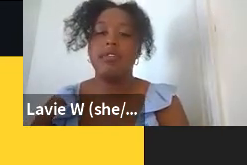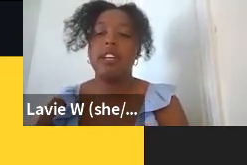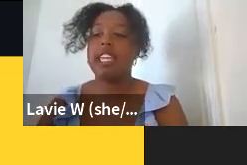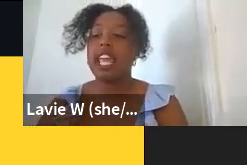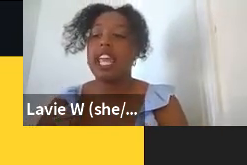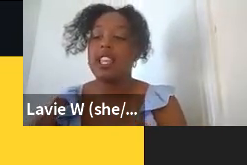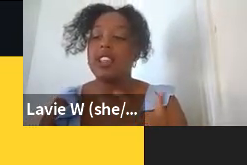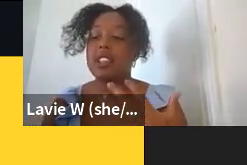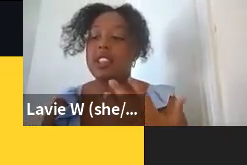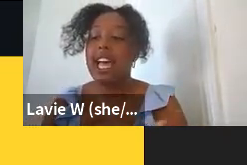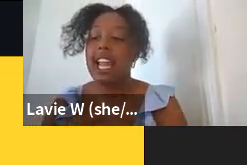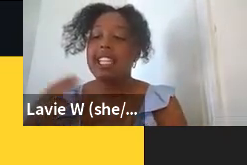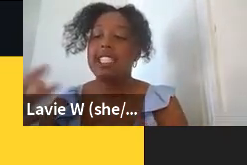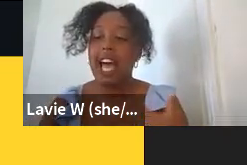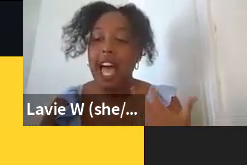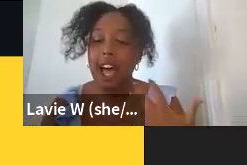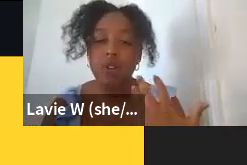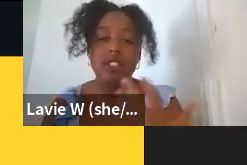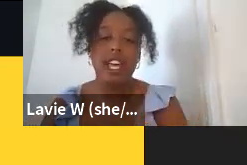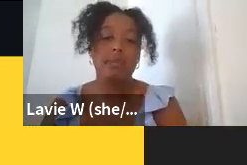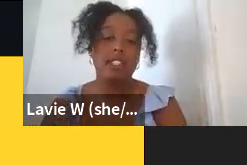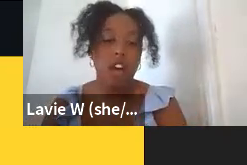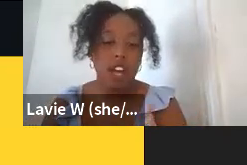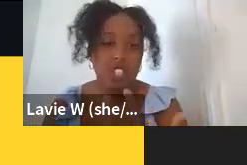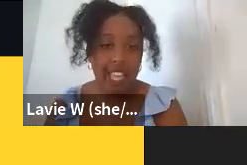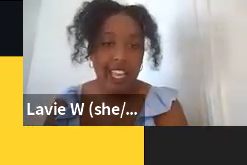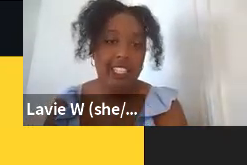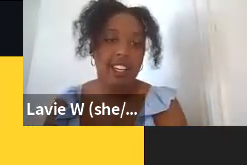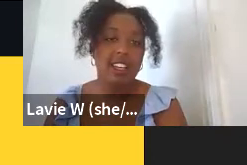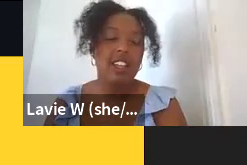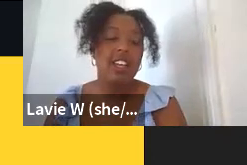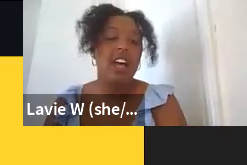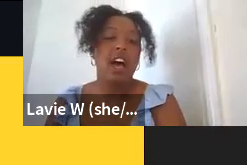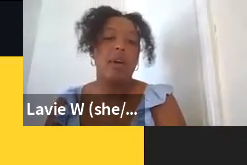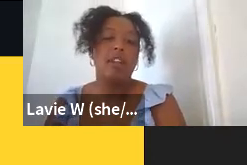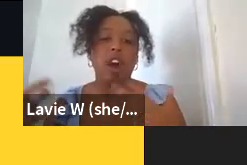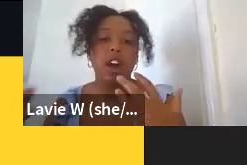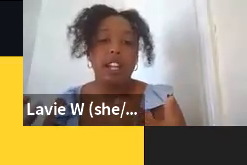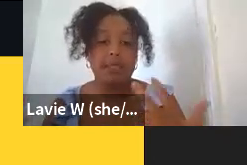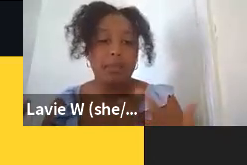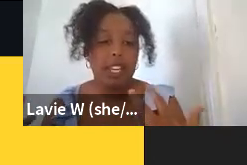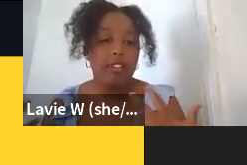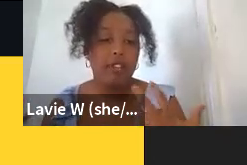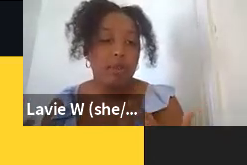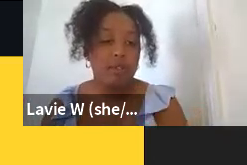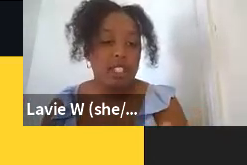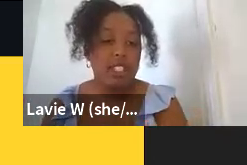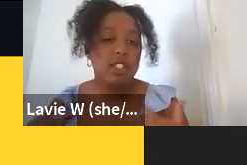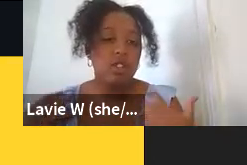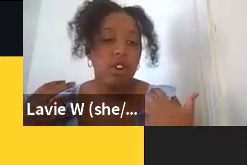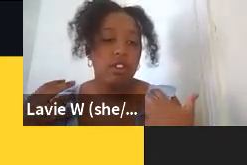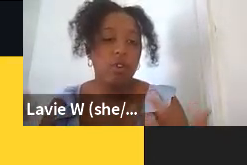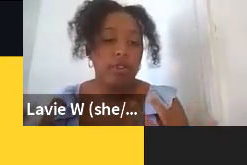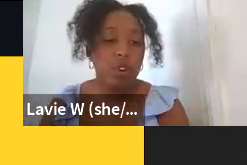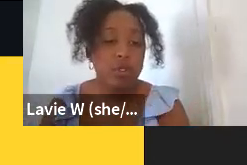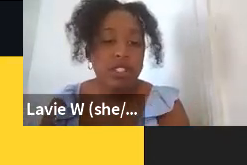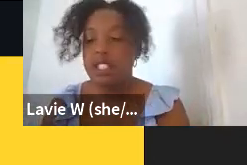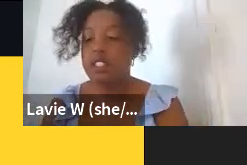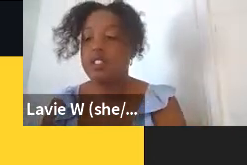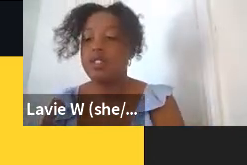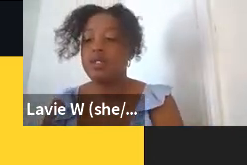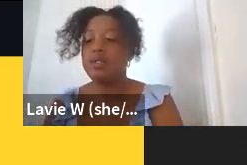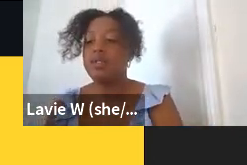of getting that idea out and massaging that idea of art as being a form of resistance or a form of